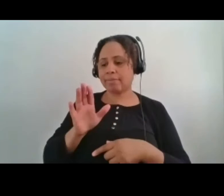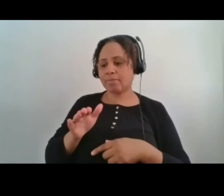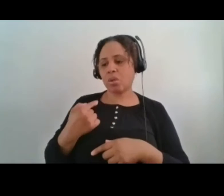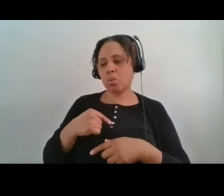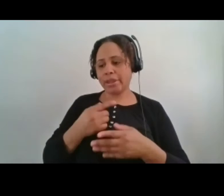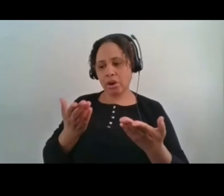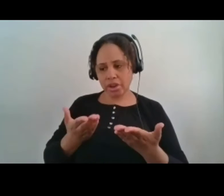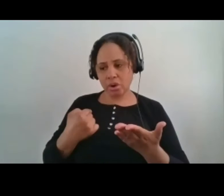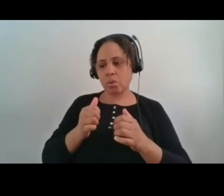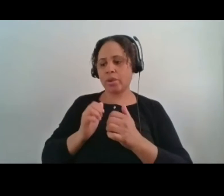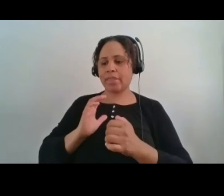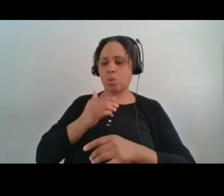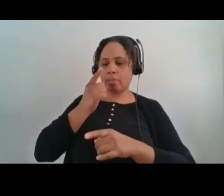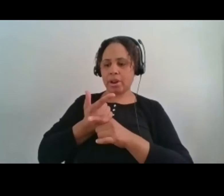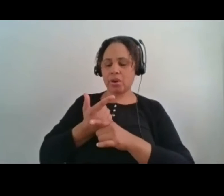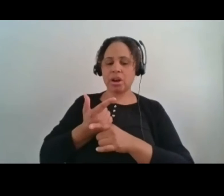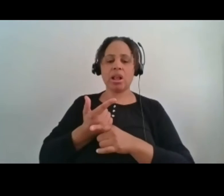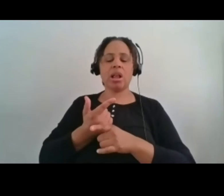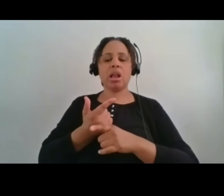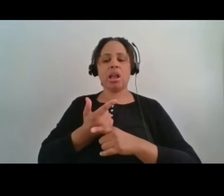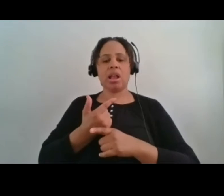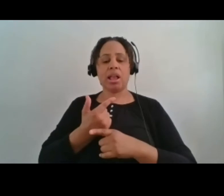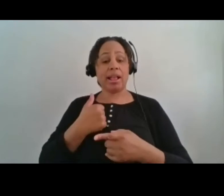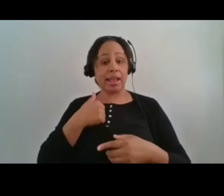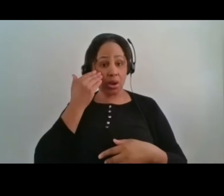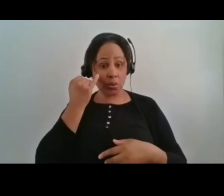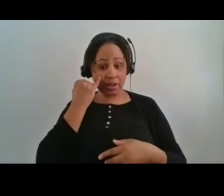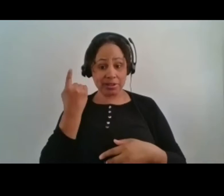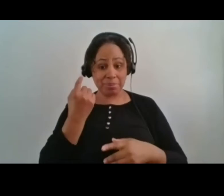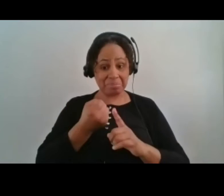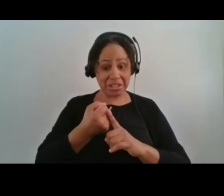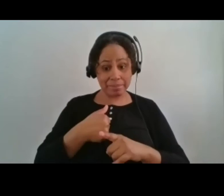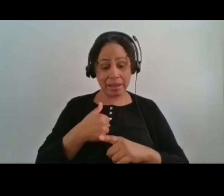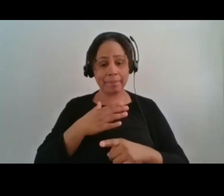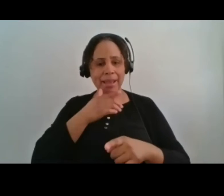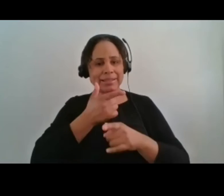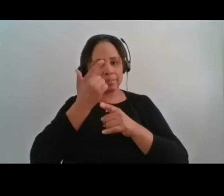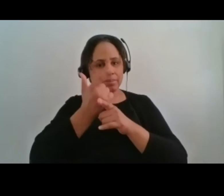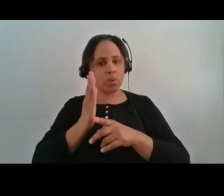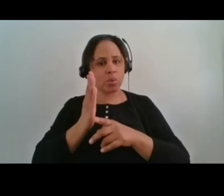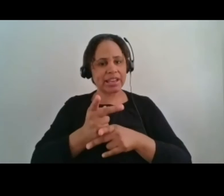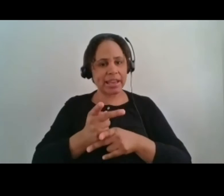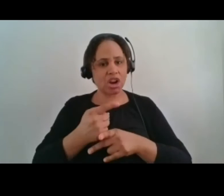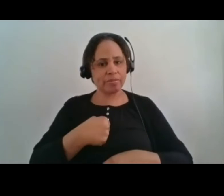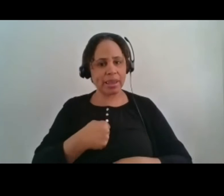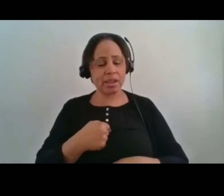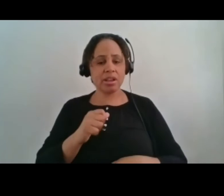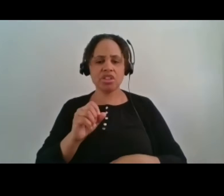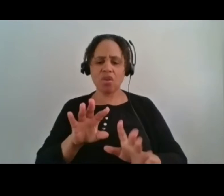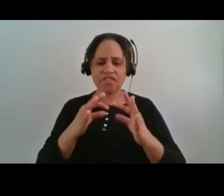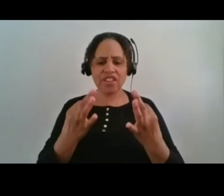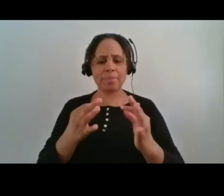him. And so I know that my siblings will take care of me if I ever go through anything. And so family sticks together. This is an extremely